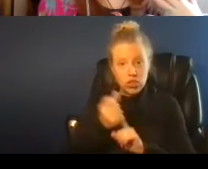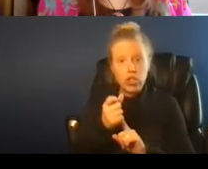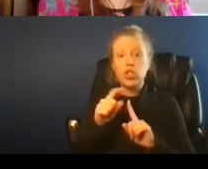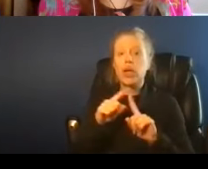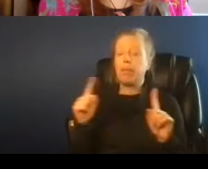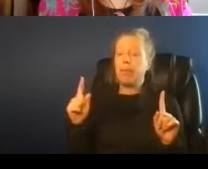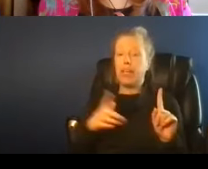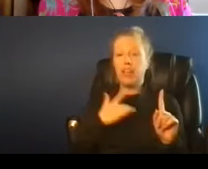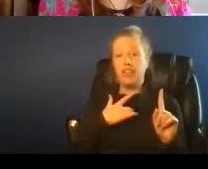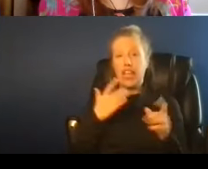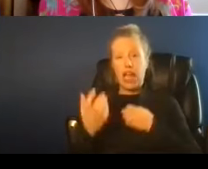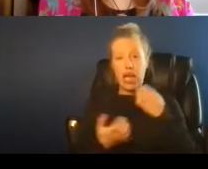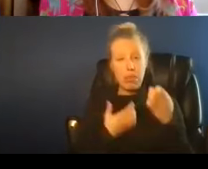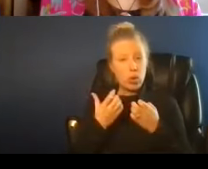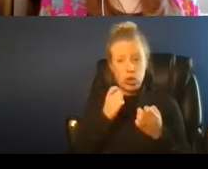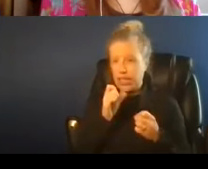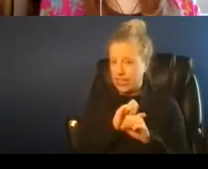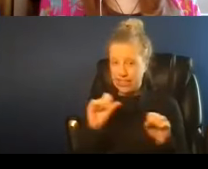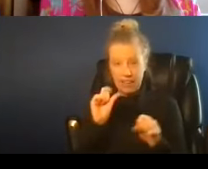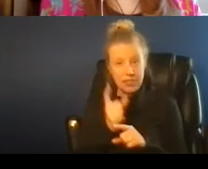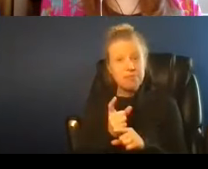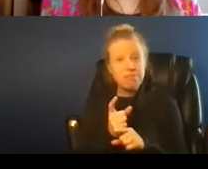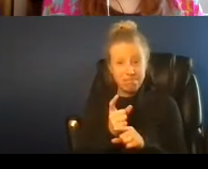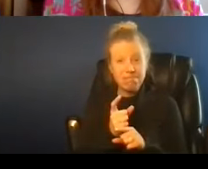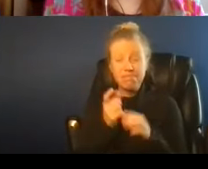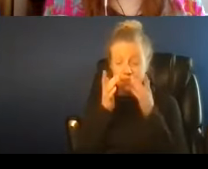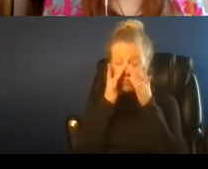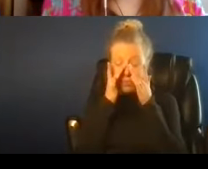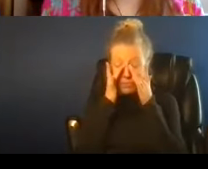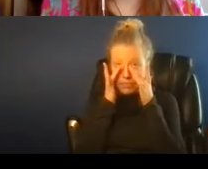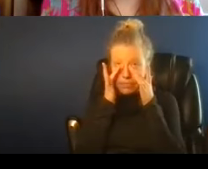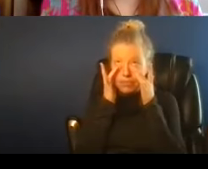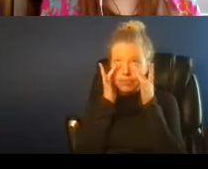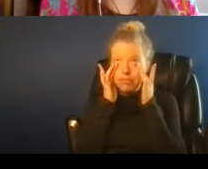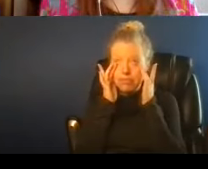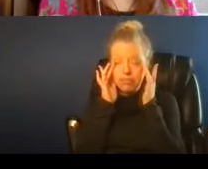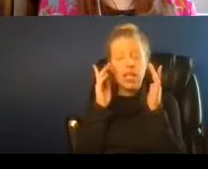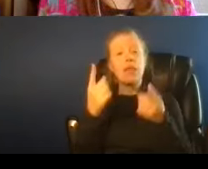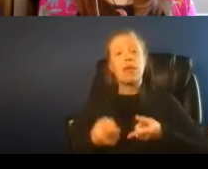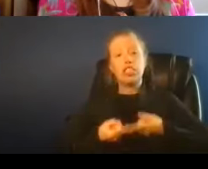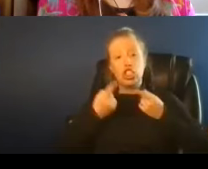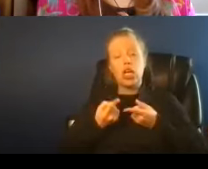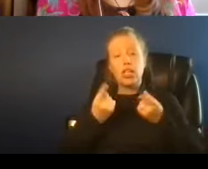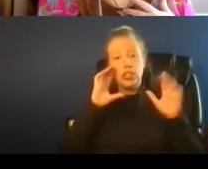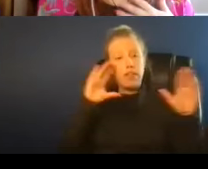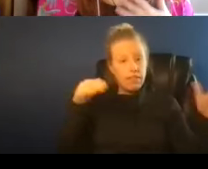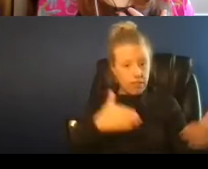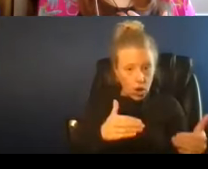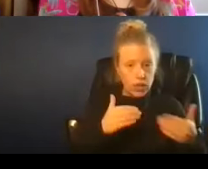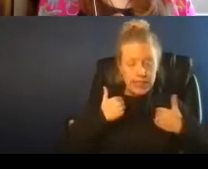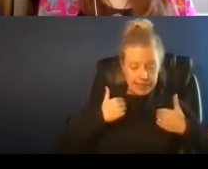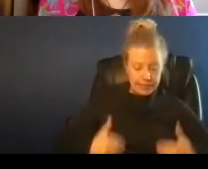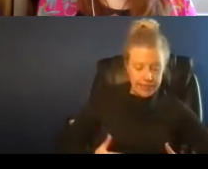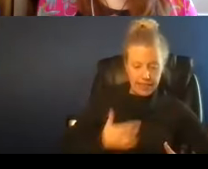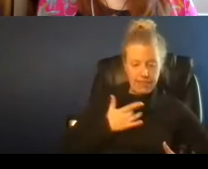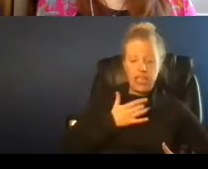you feel emotionally unsafe, right? Yeah, you may have trouble focusing. Physically, you might feel like your